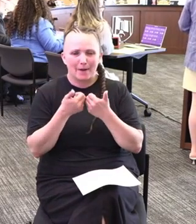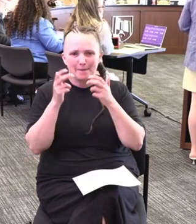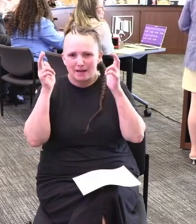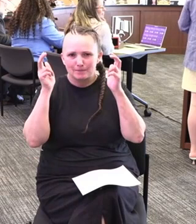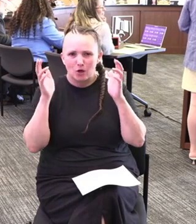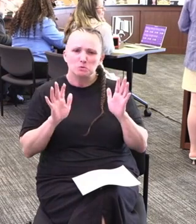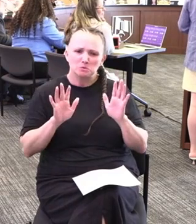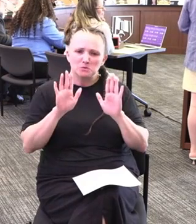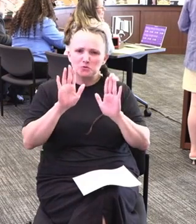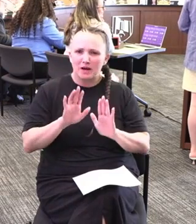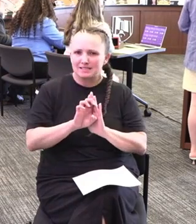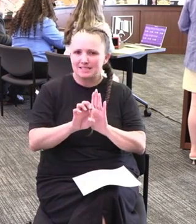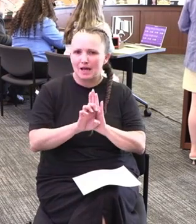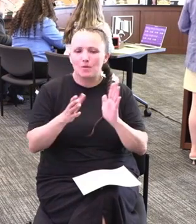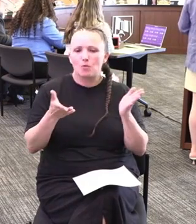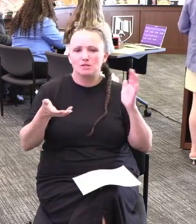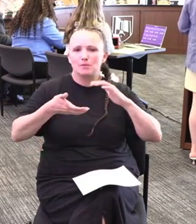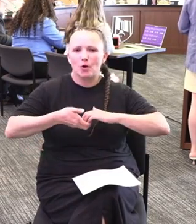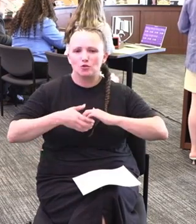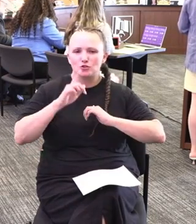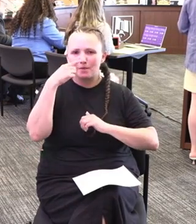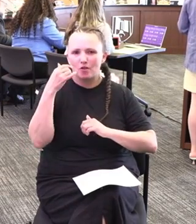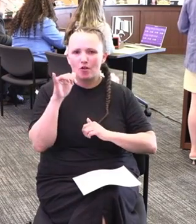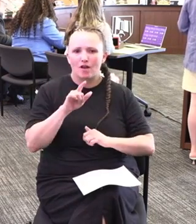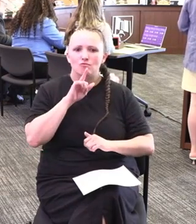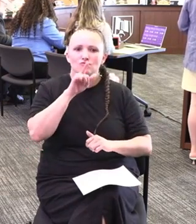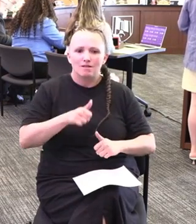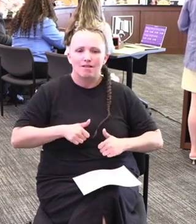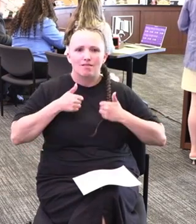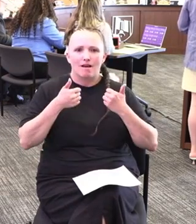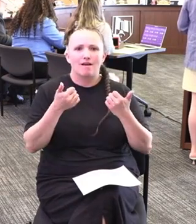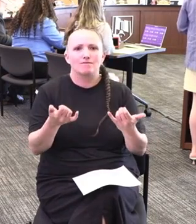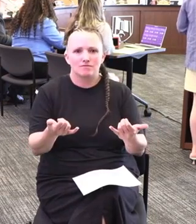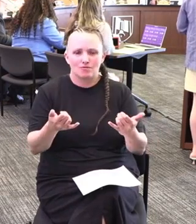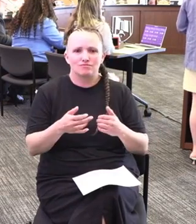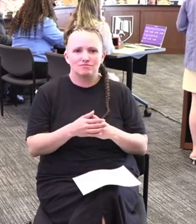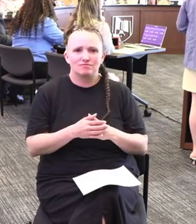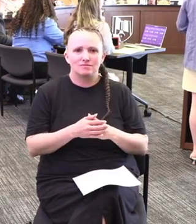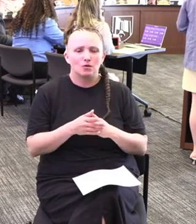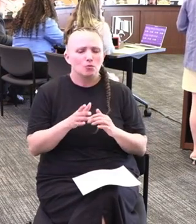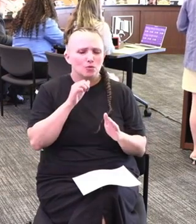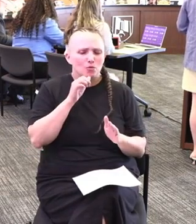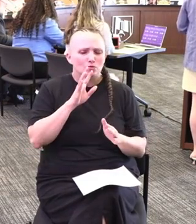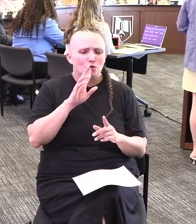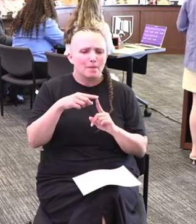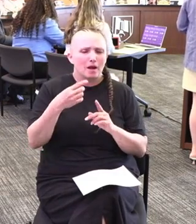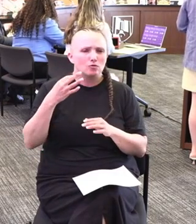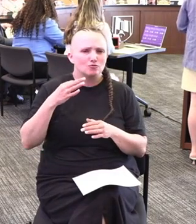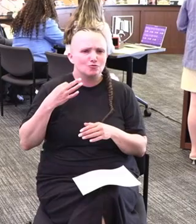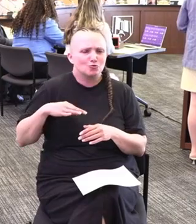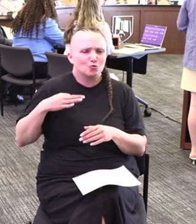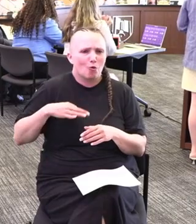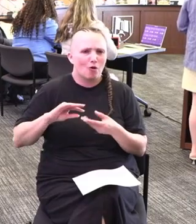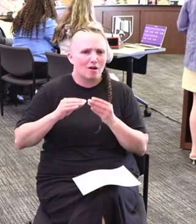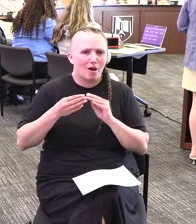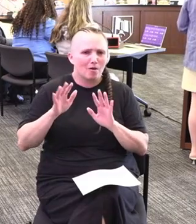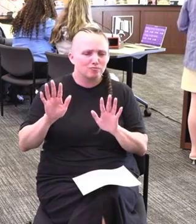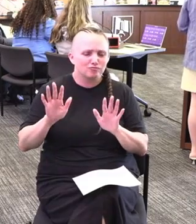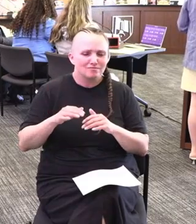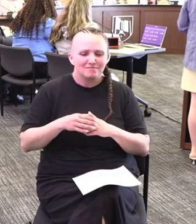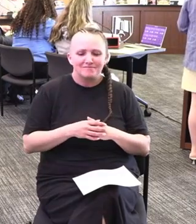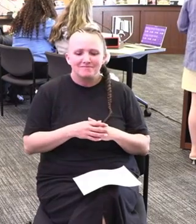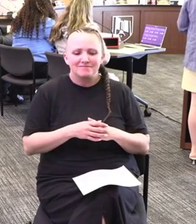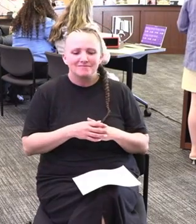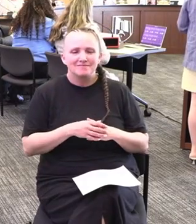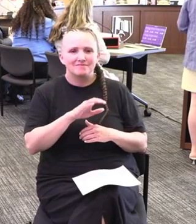great example of what partnership looks like in live action. We will not talk about the score. Katie and Brooke are